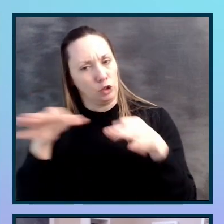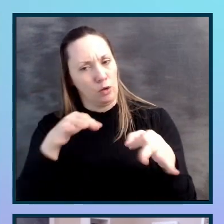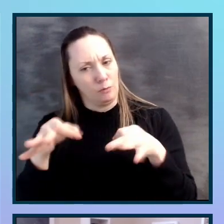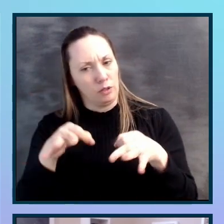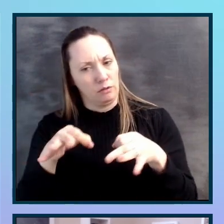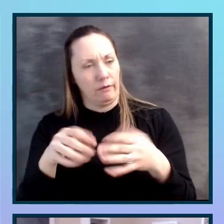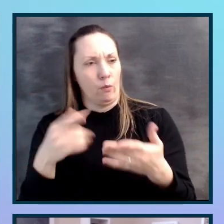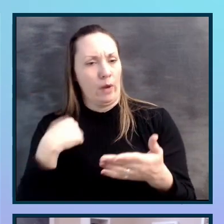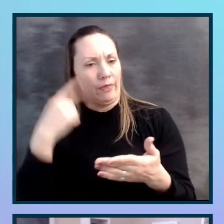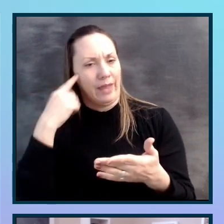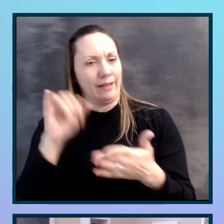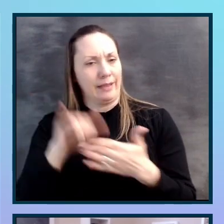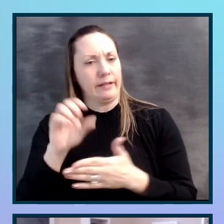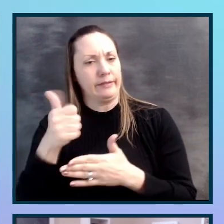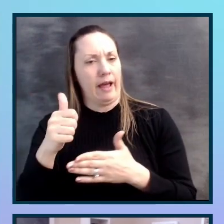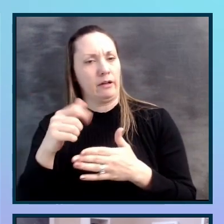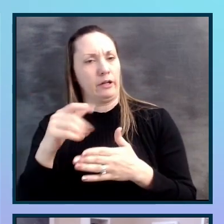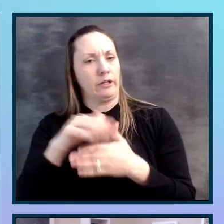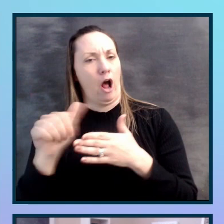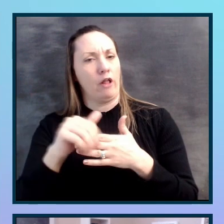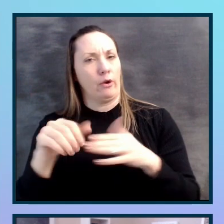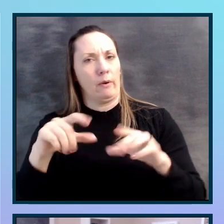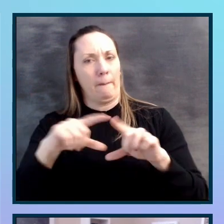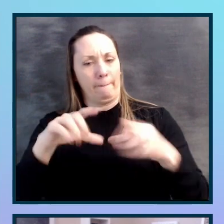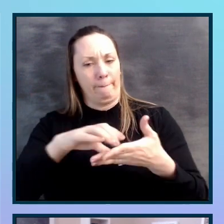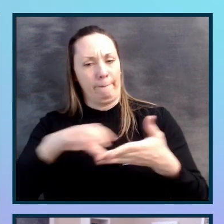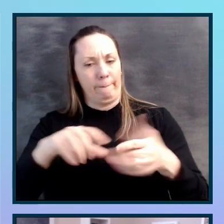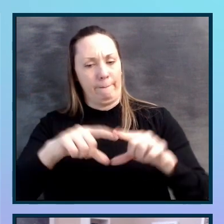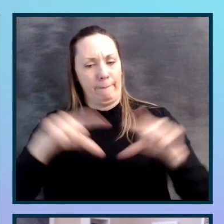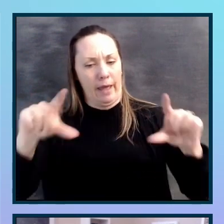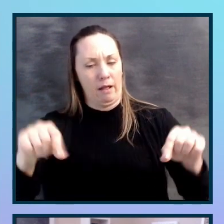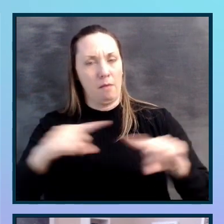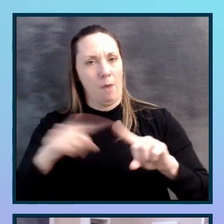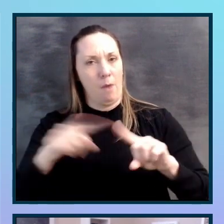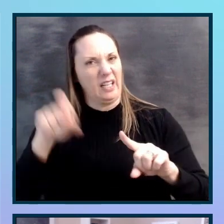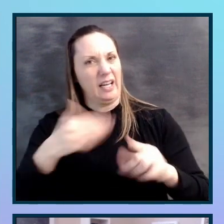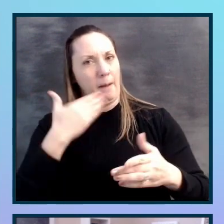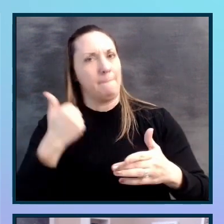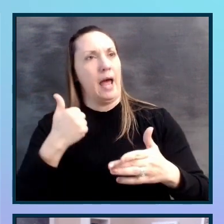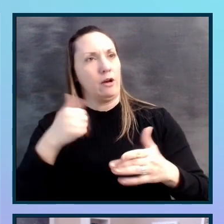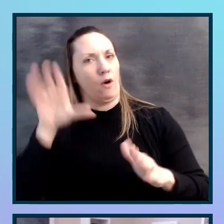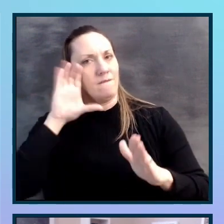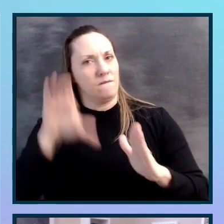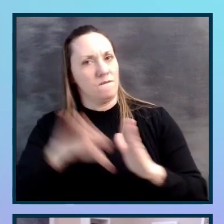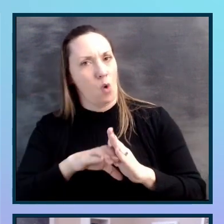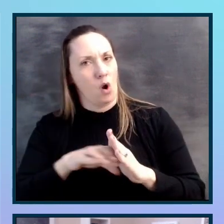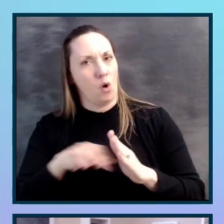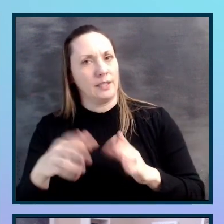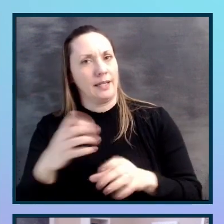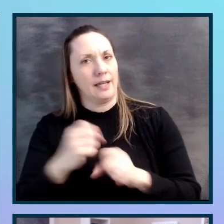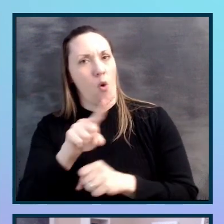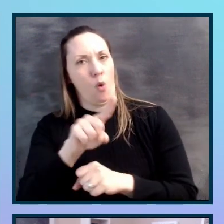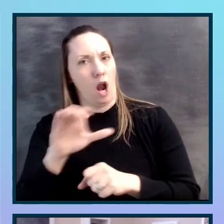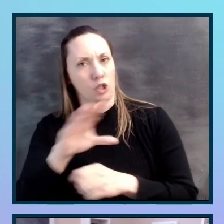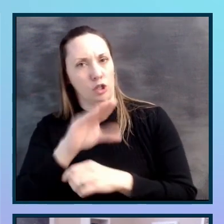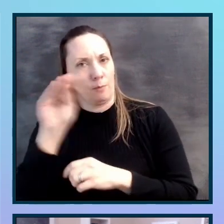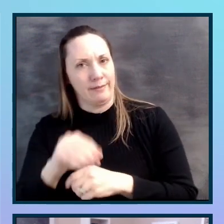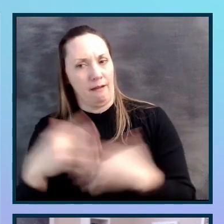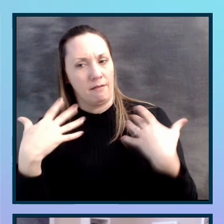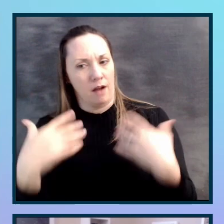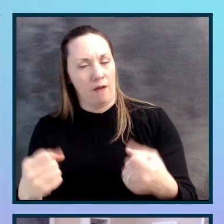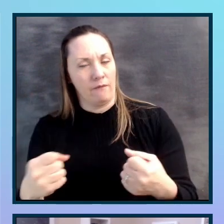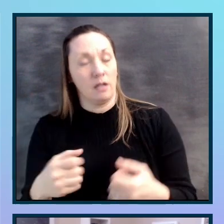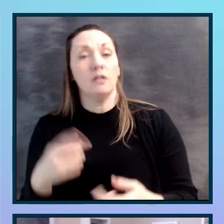$10 bill, but we need a better photo to get to 100% confidence, so that people can be sure